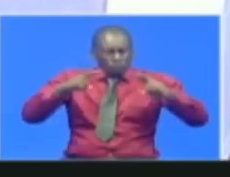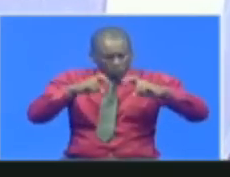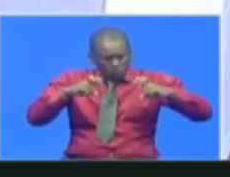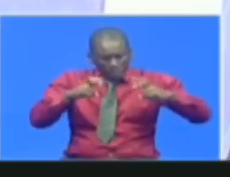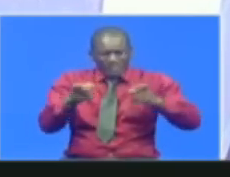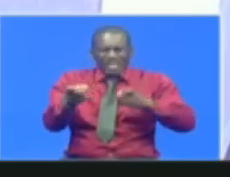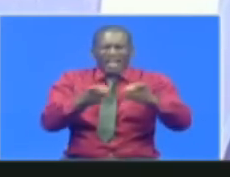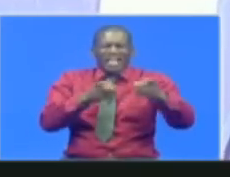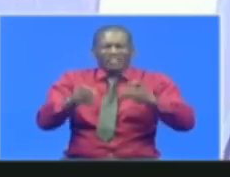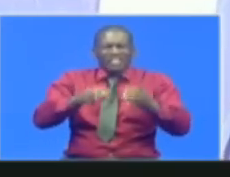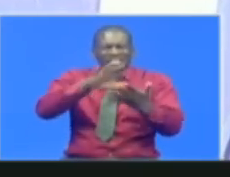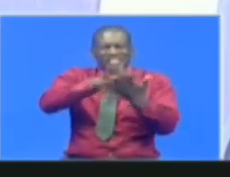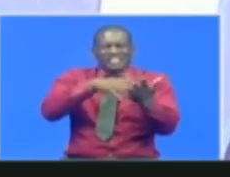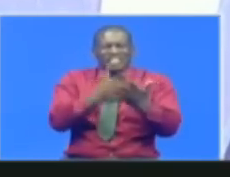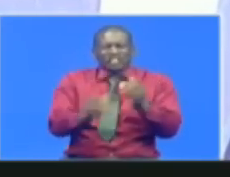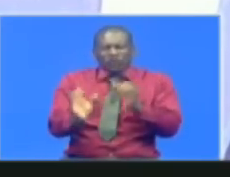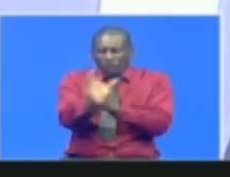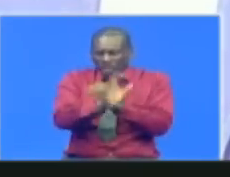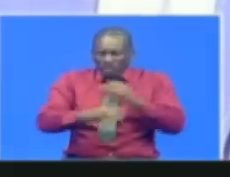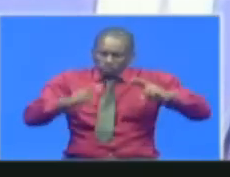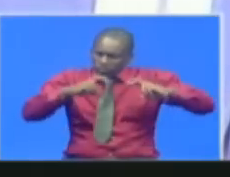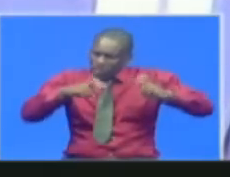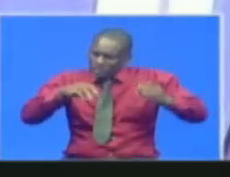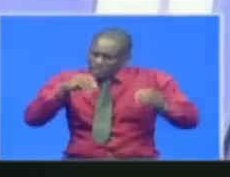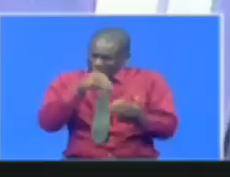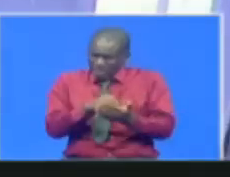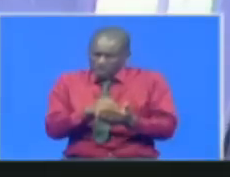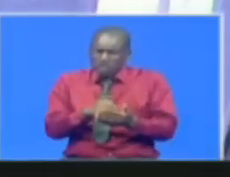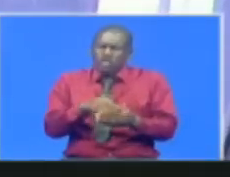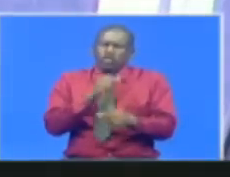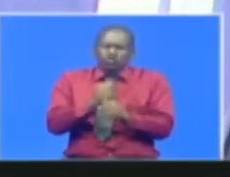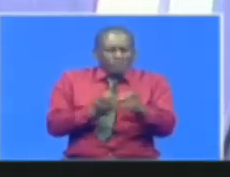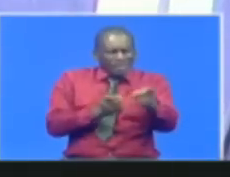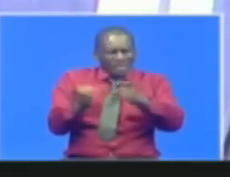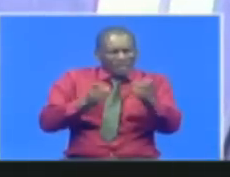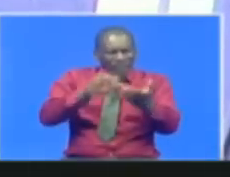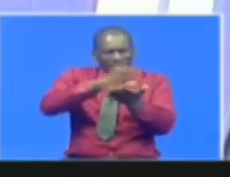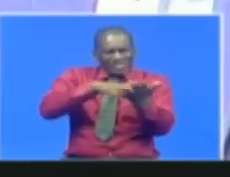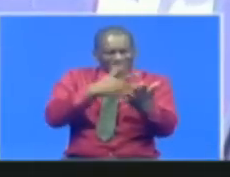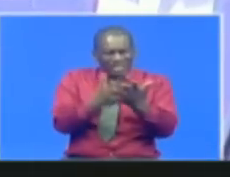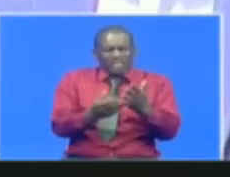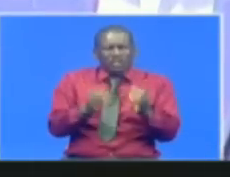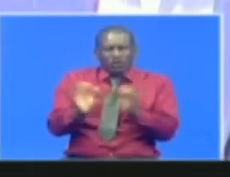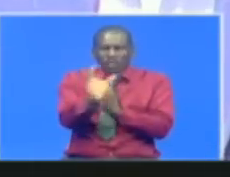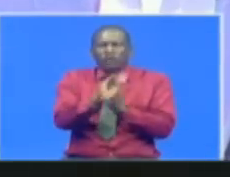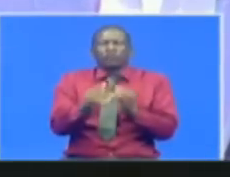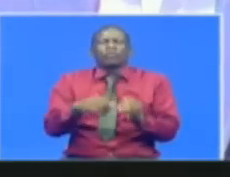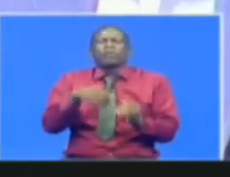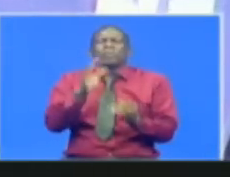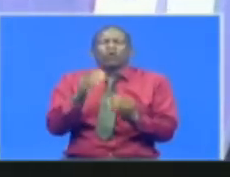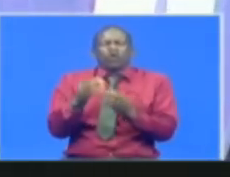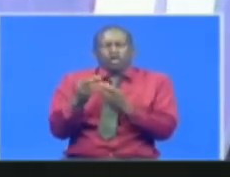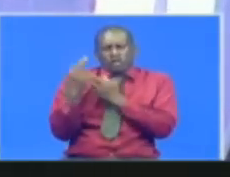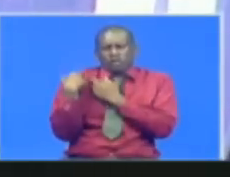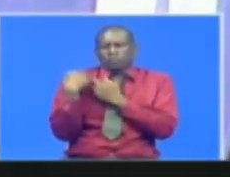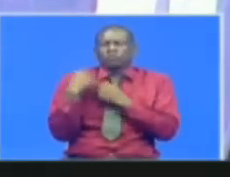governance structure of our country to make it more responsive to the needs of our